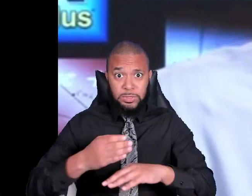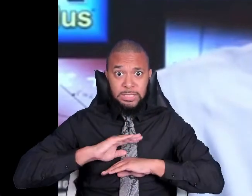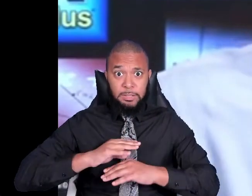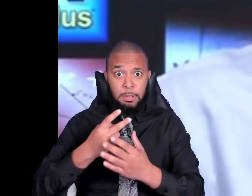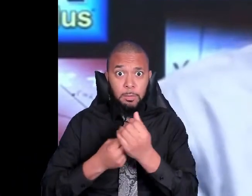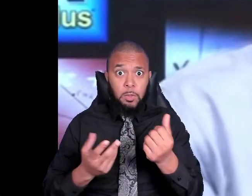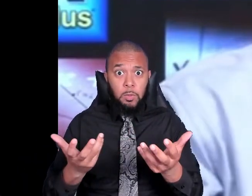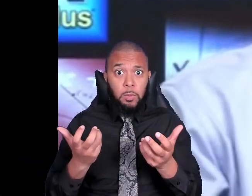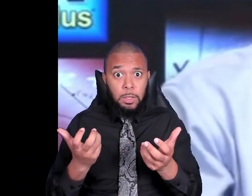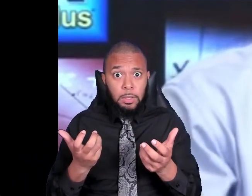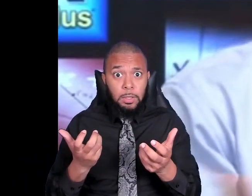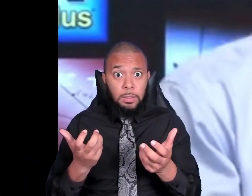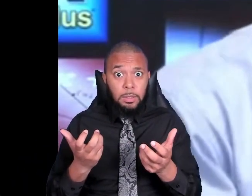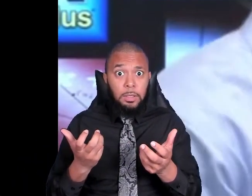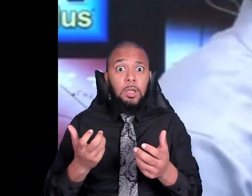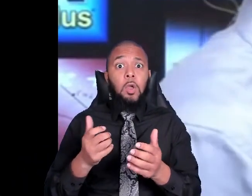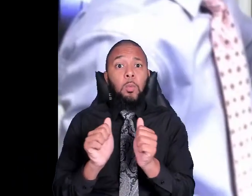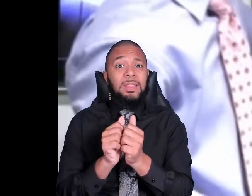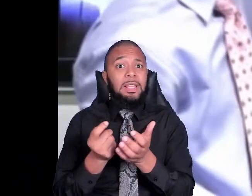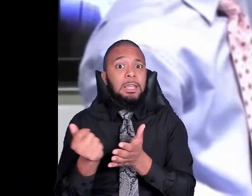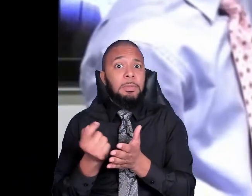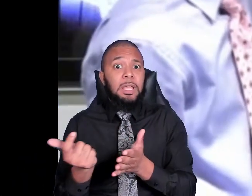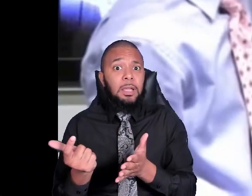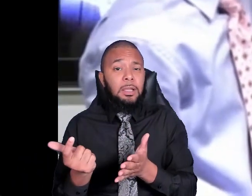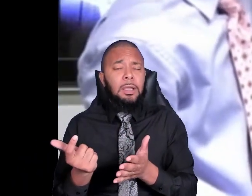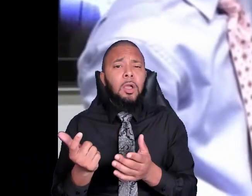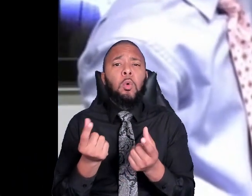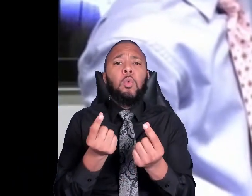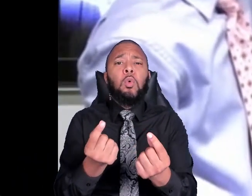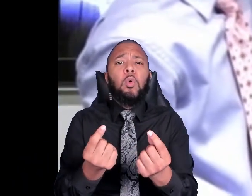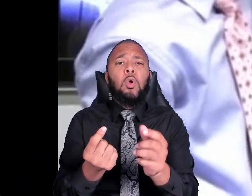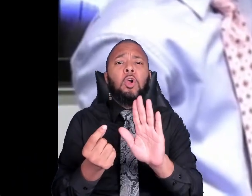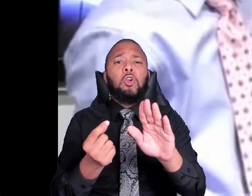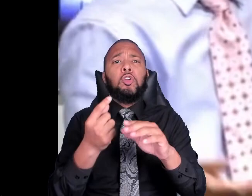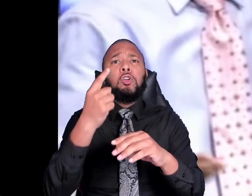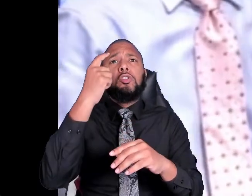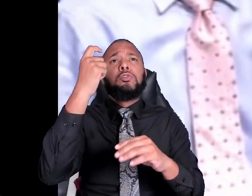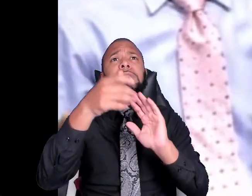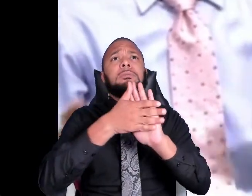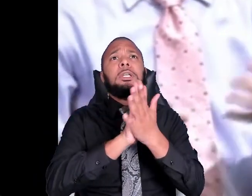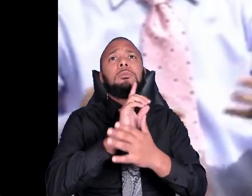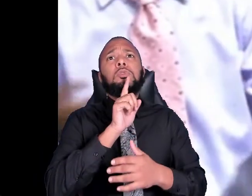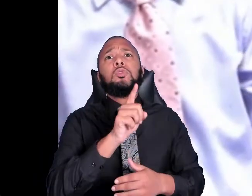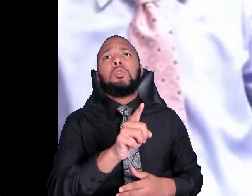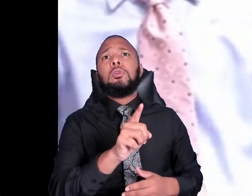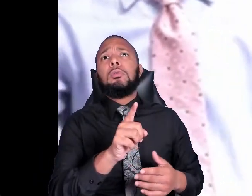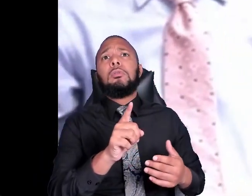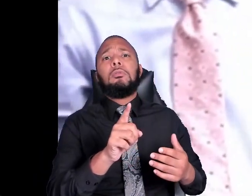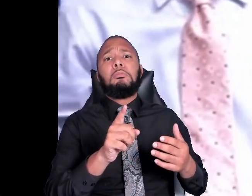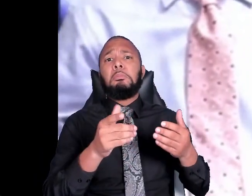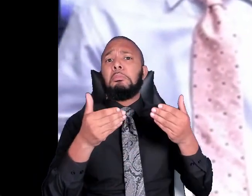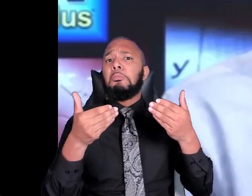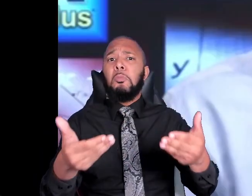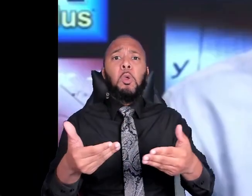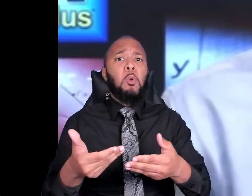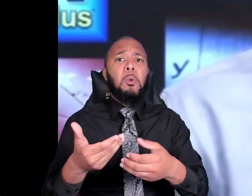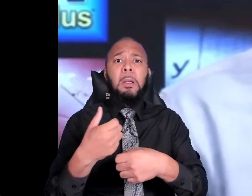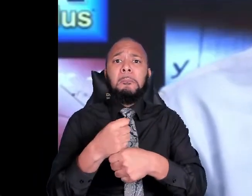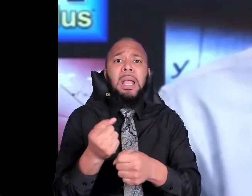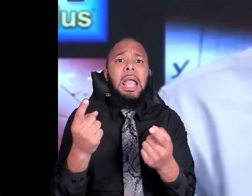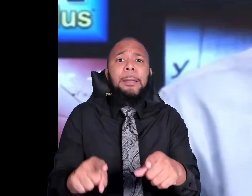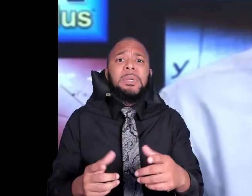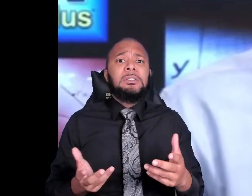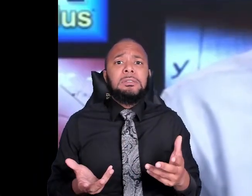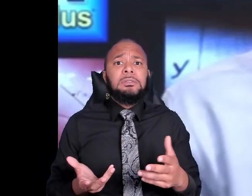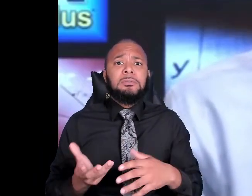make your dreams come true. If you want a variable to eliminate itself, make it so. As